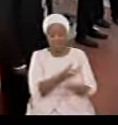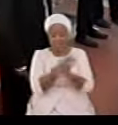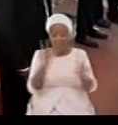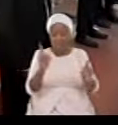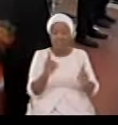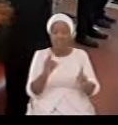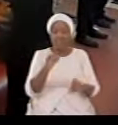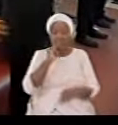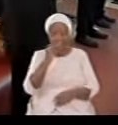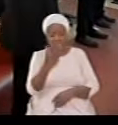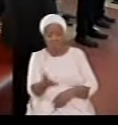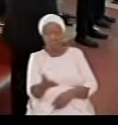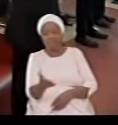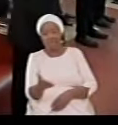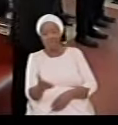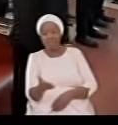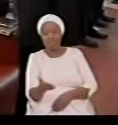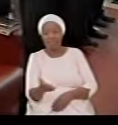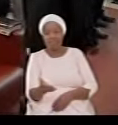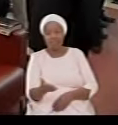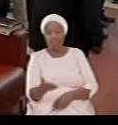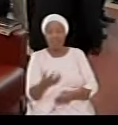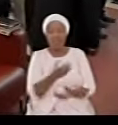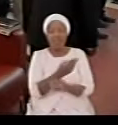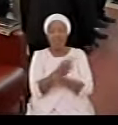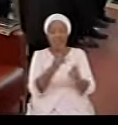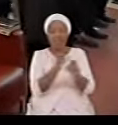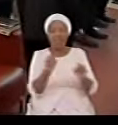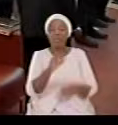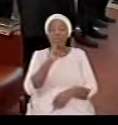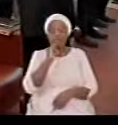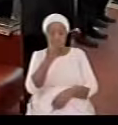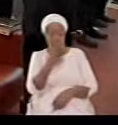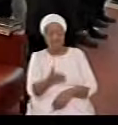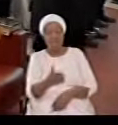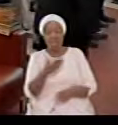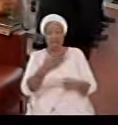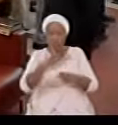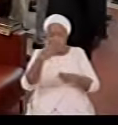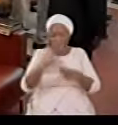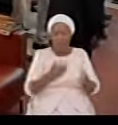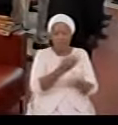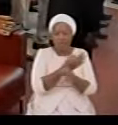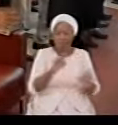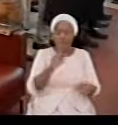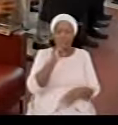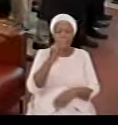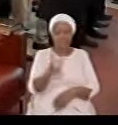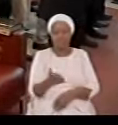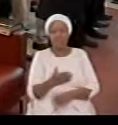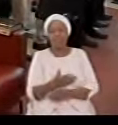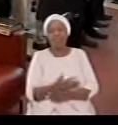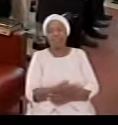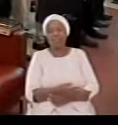deliverance available, redemption available, total freedom available.